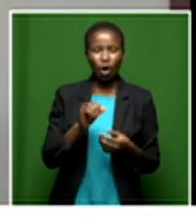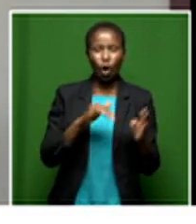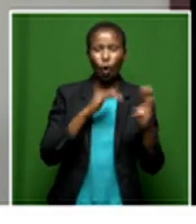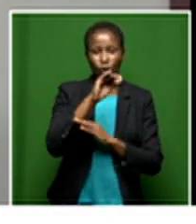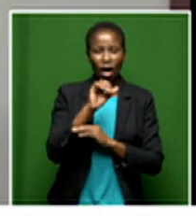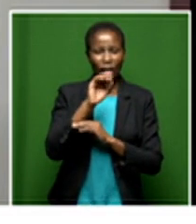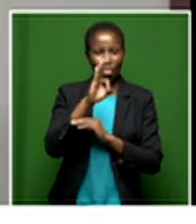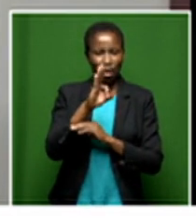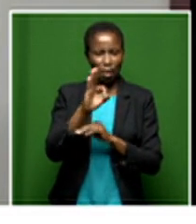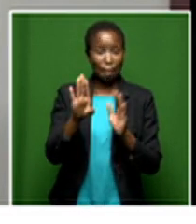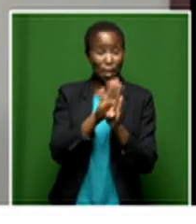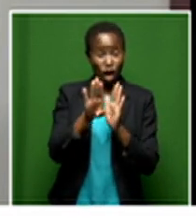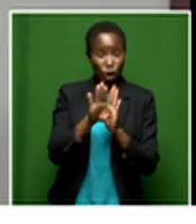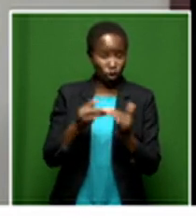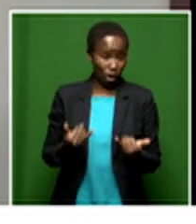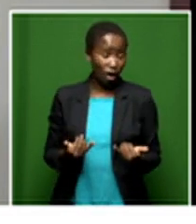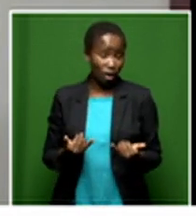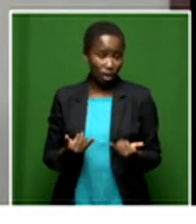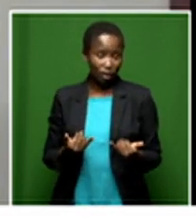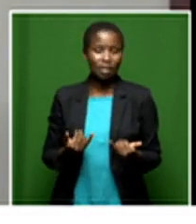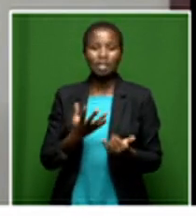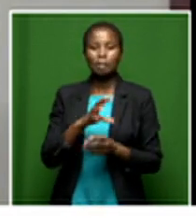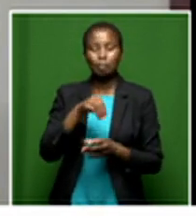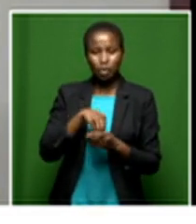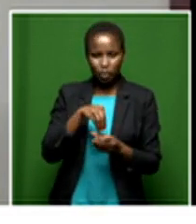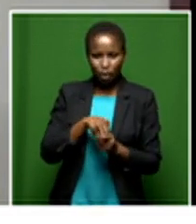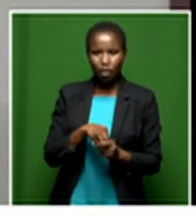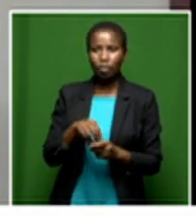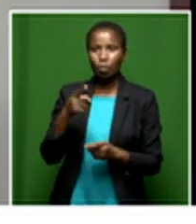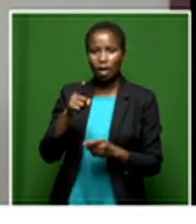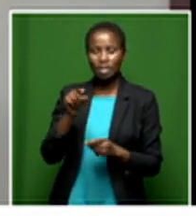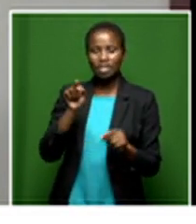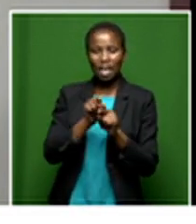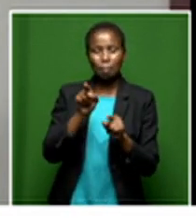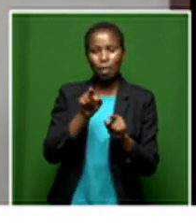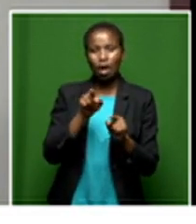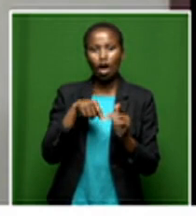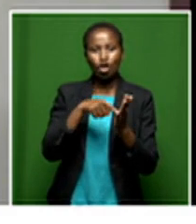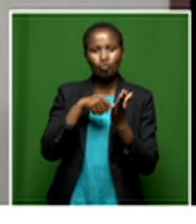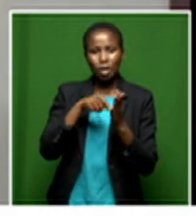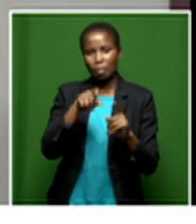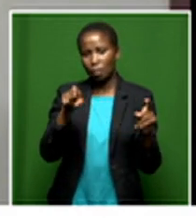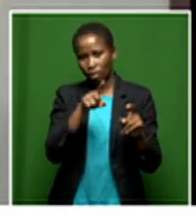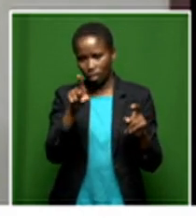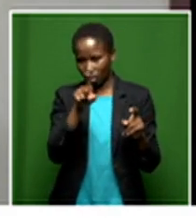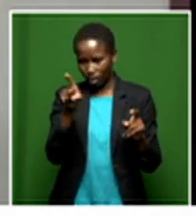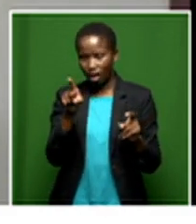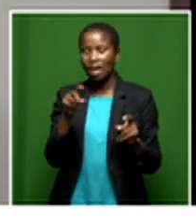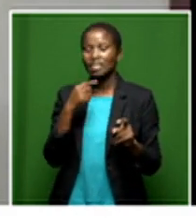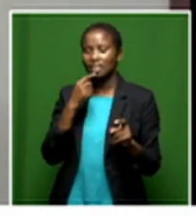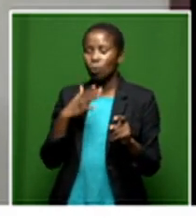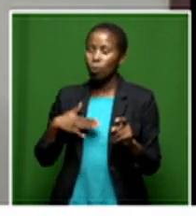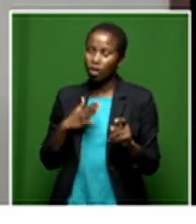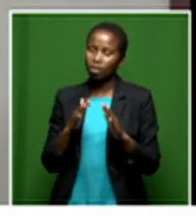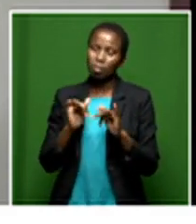billion currently, and that includes both statutory and our own creditors. And we really would like people to give us a bit more